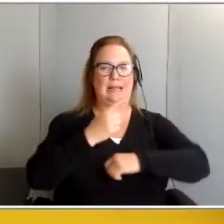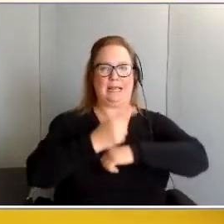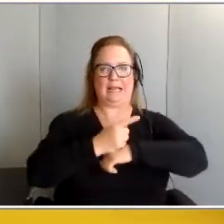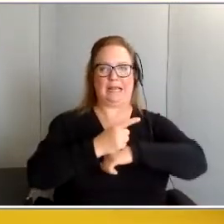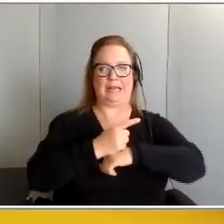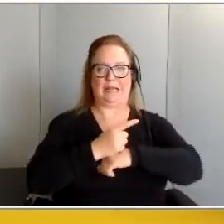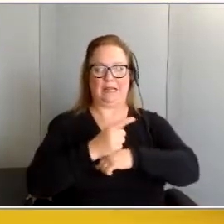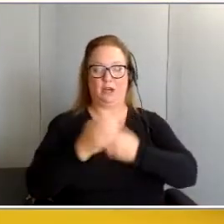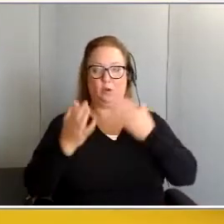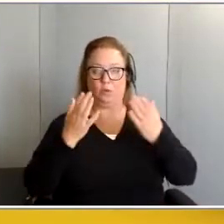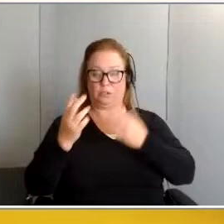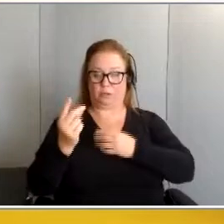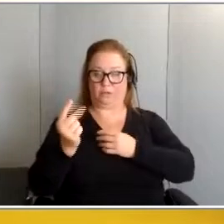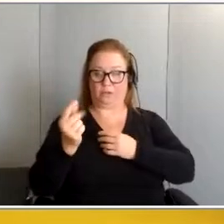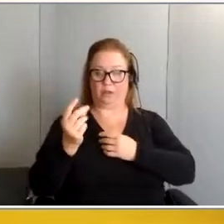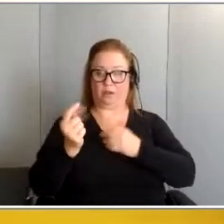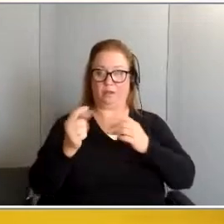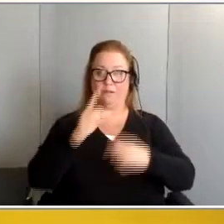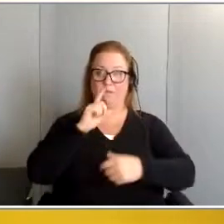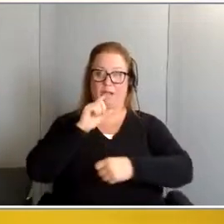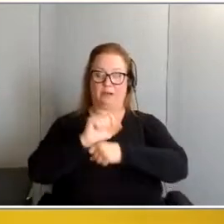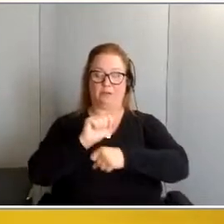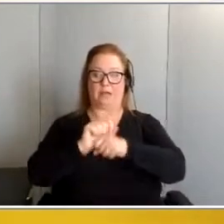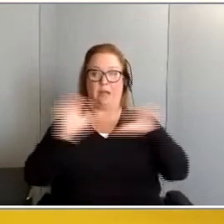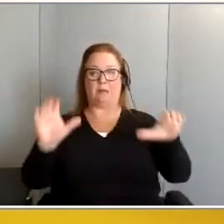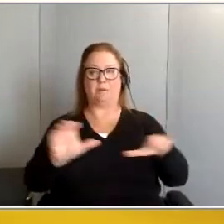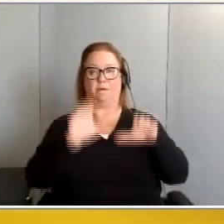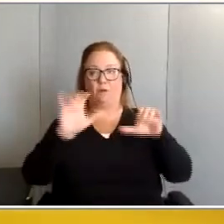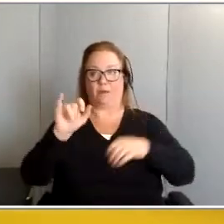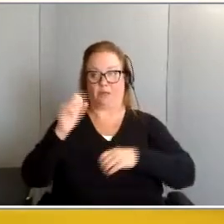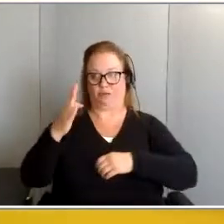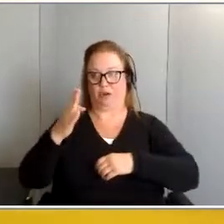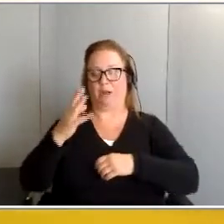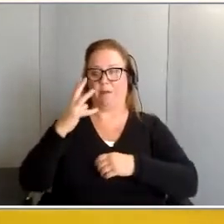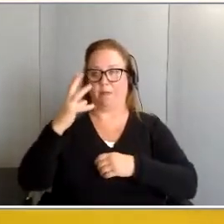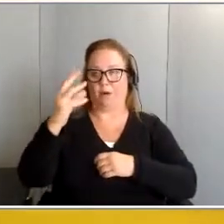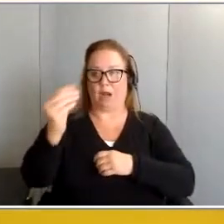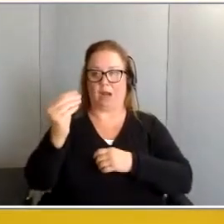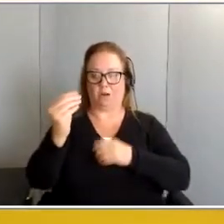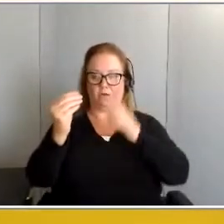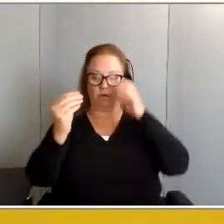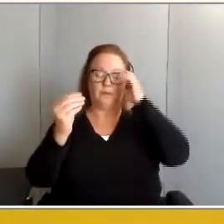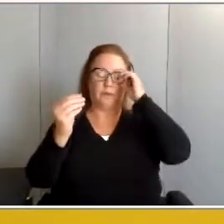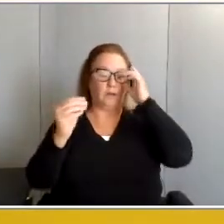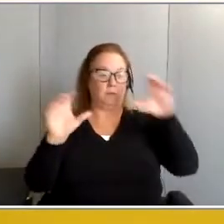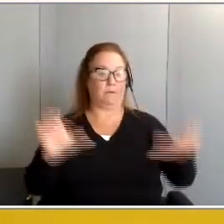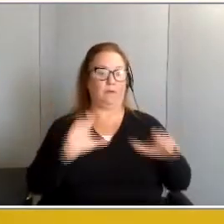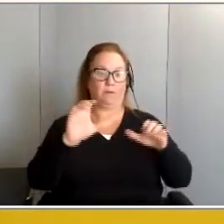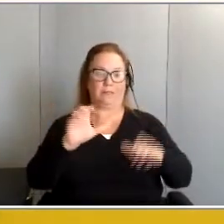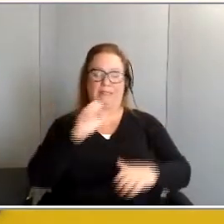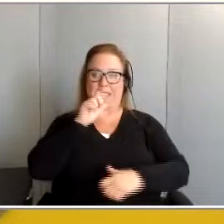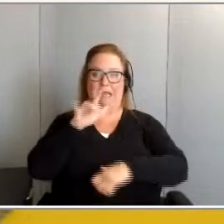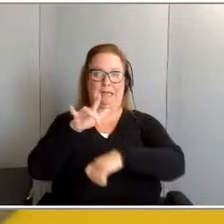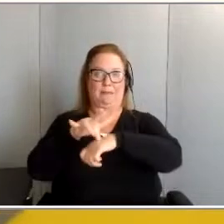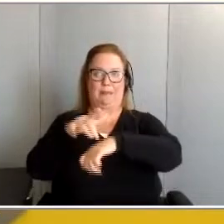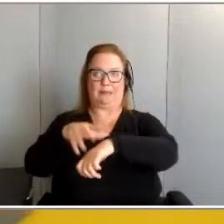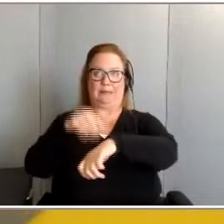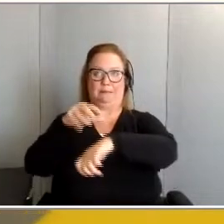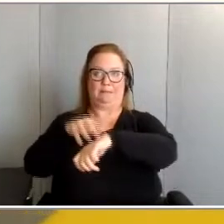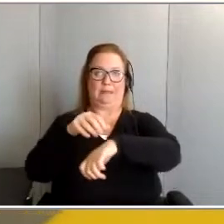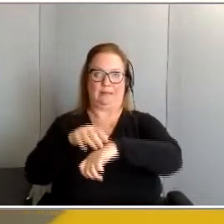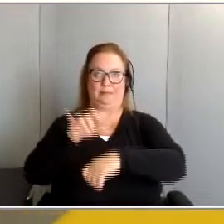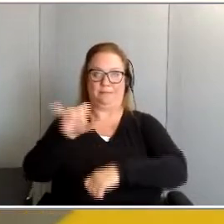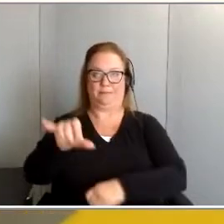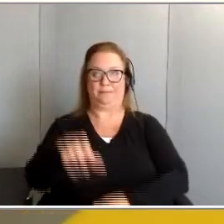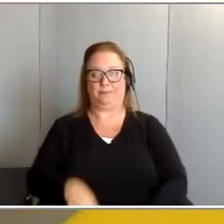service dogs, they're actually performing a function while they're out, and people are told not to pet them, aren't they? That's correct. You